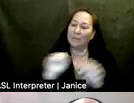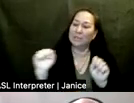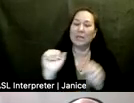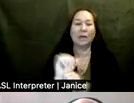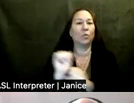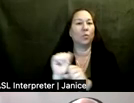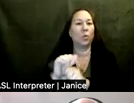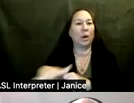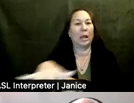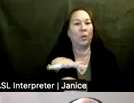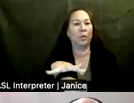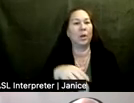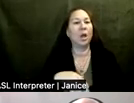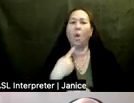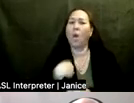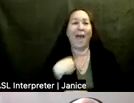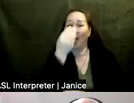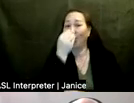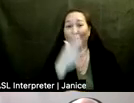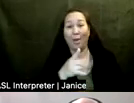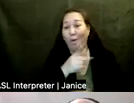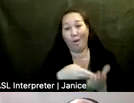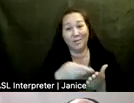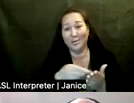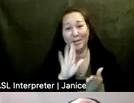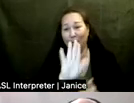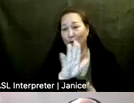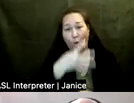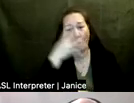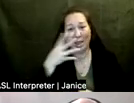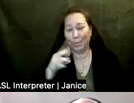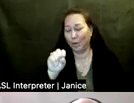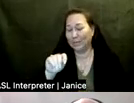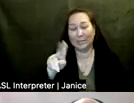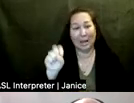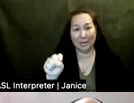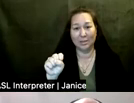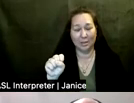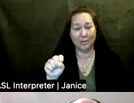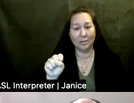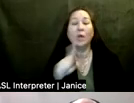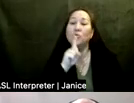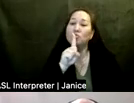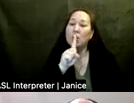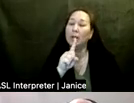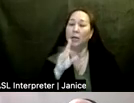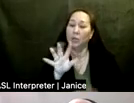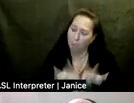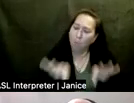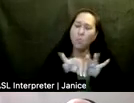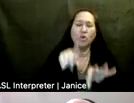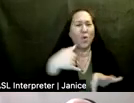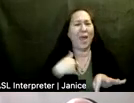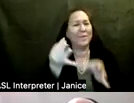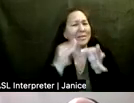We just want to make sure that workers have an understanding of their rights. Simple rights. You have